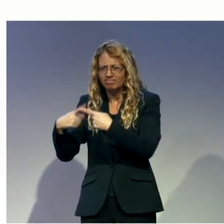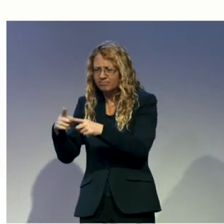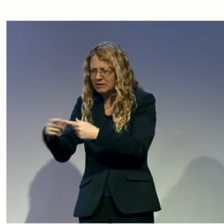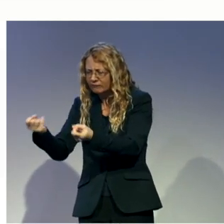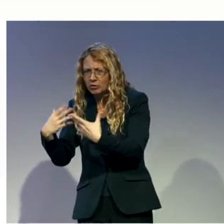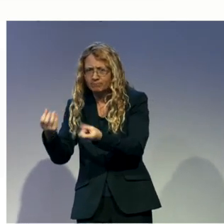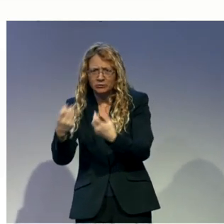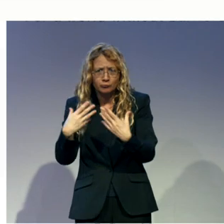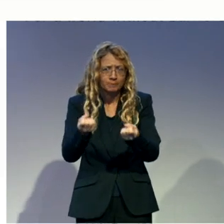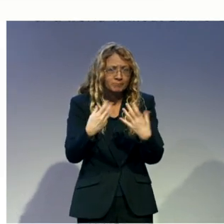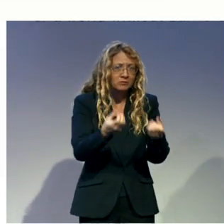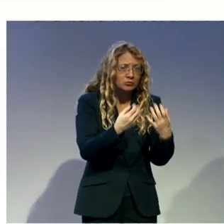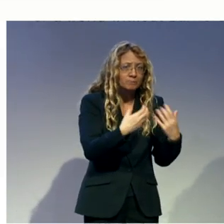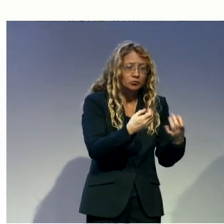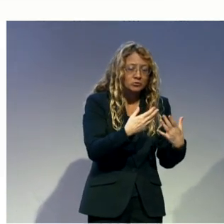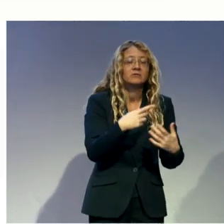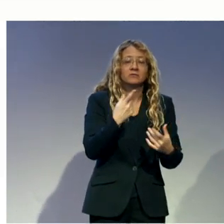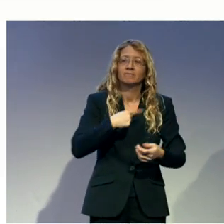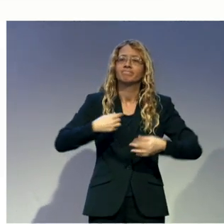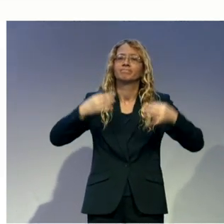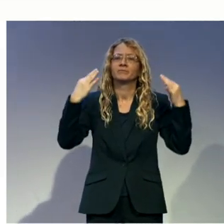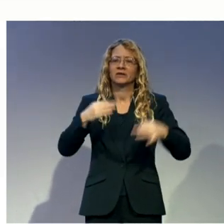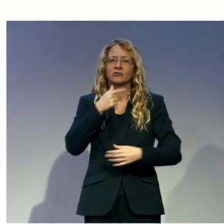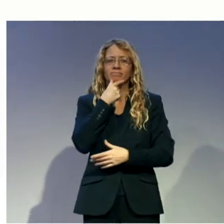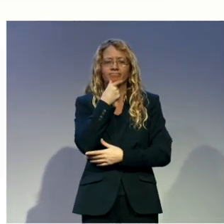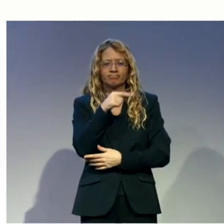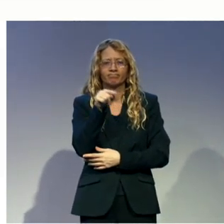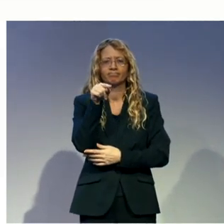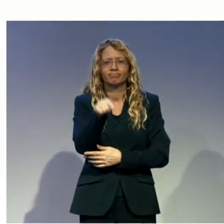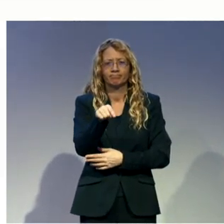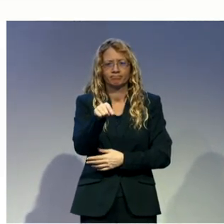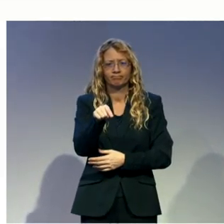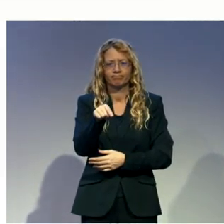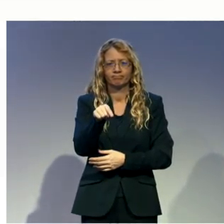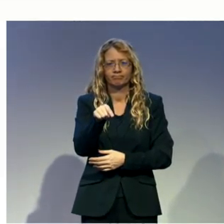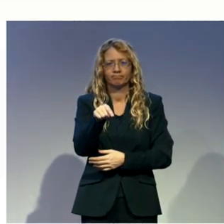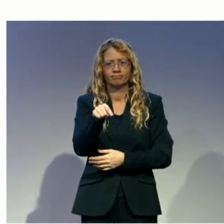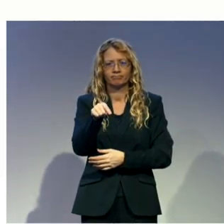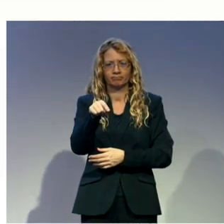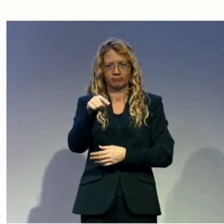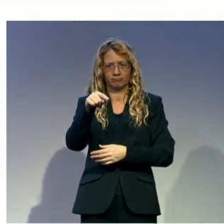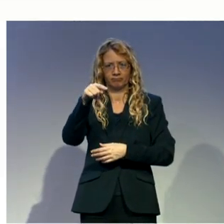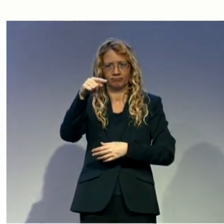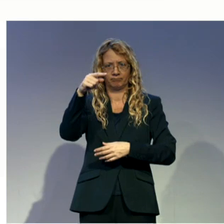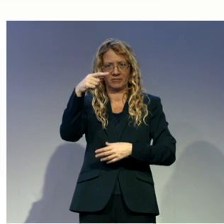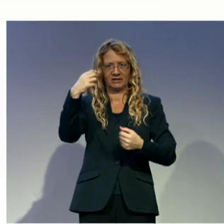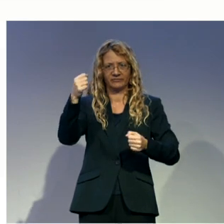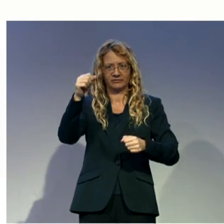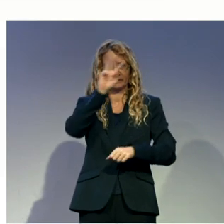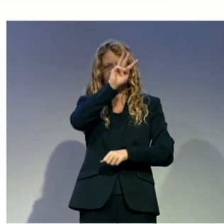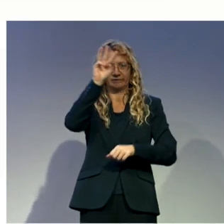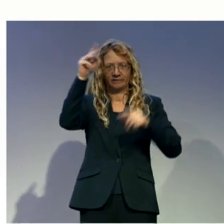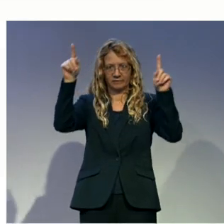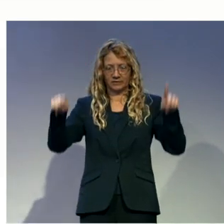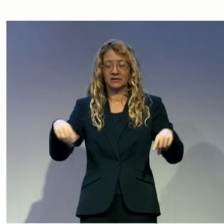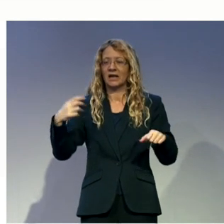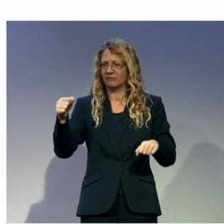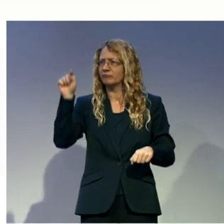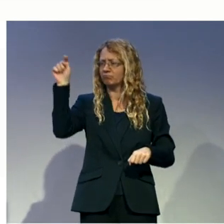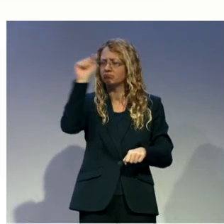Especially websites and brochures have more and more easy-to-read versions. I'm very sure that not only readers